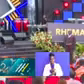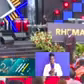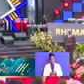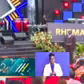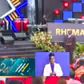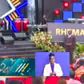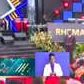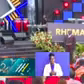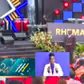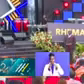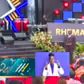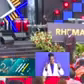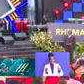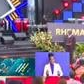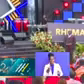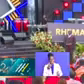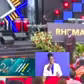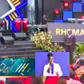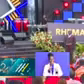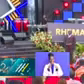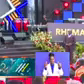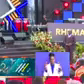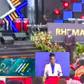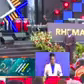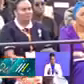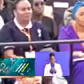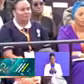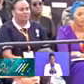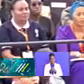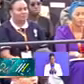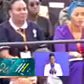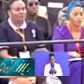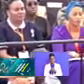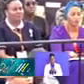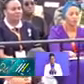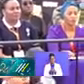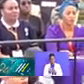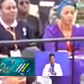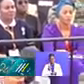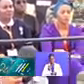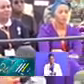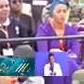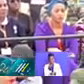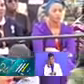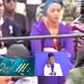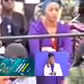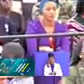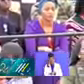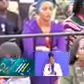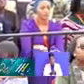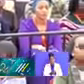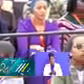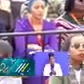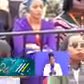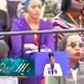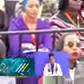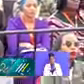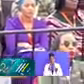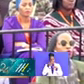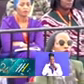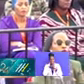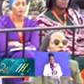us alar somebody say alar so I want you to know that